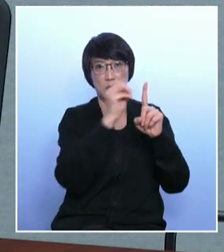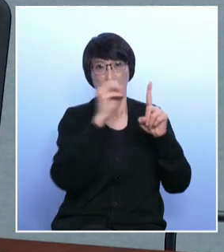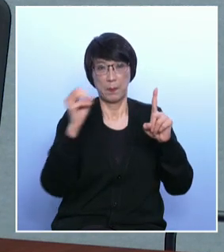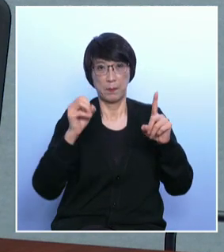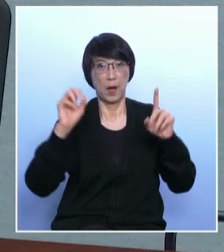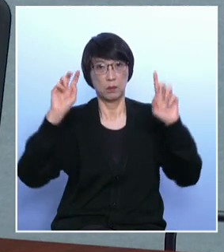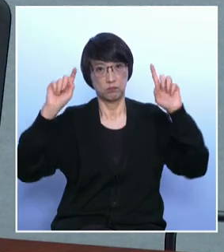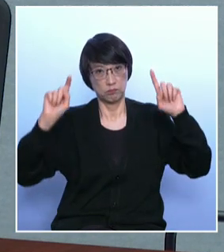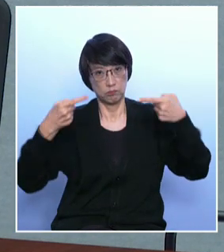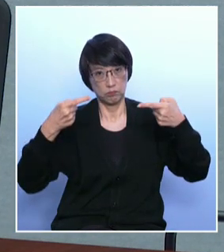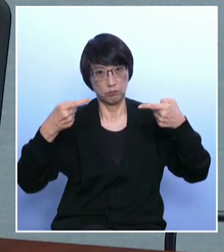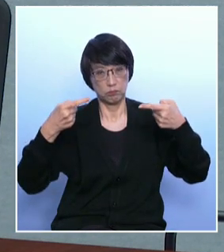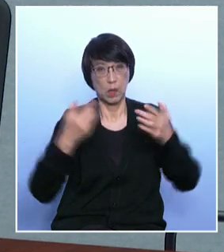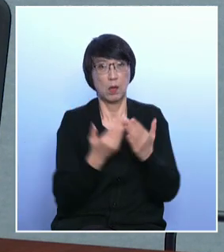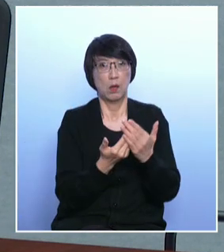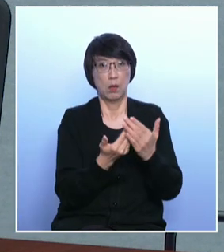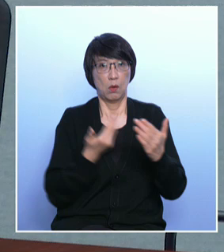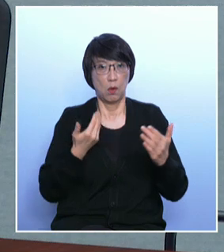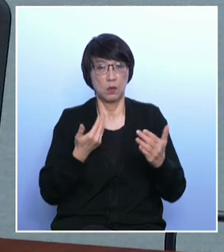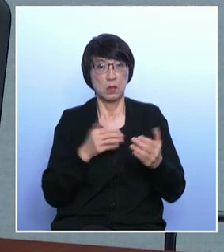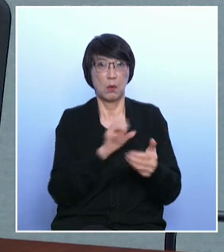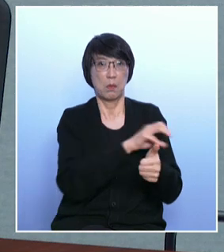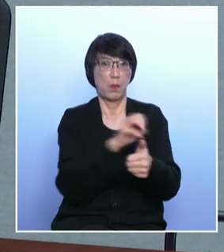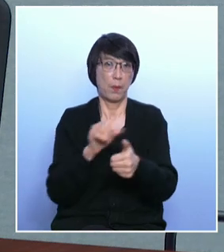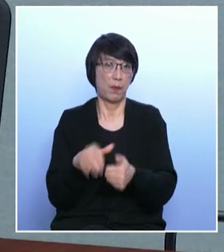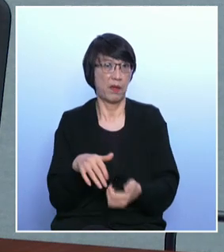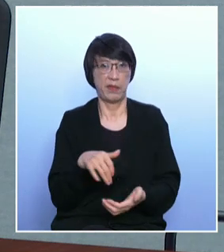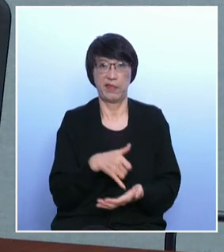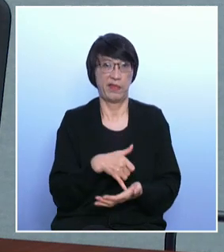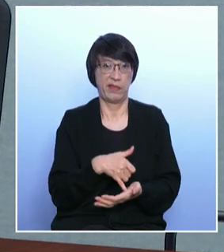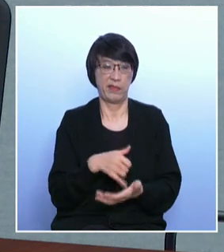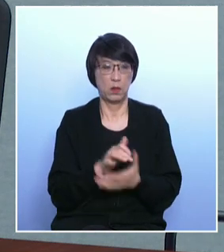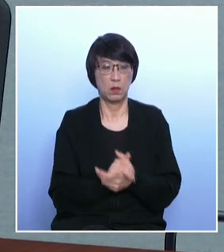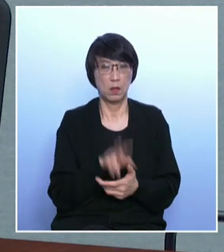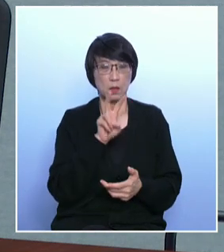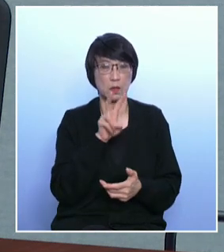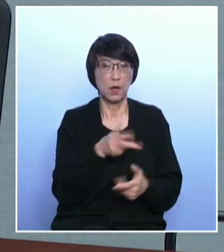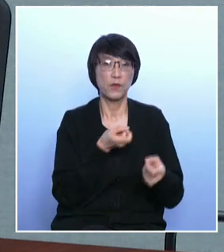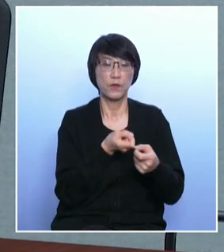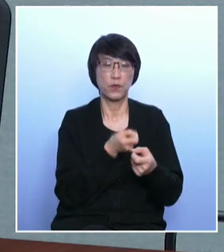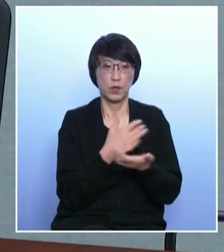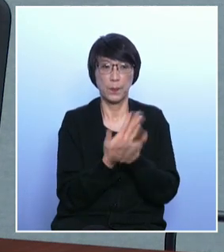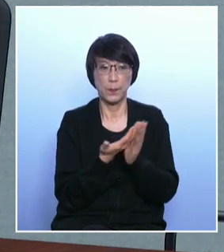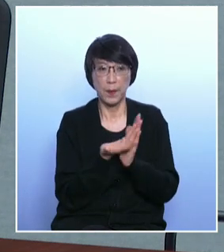the Centennial Campus expansion project several years ago, there wasn't much